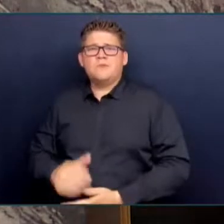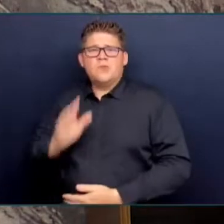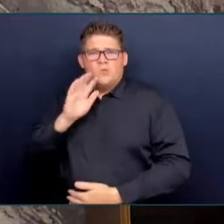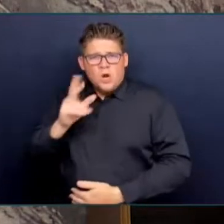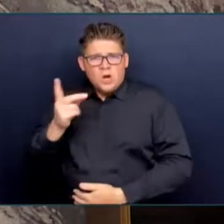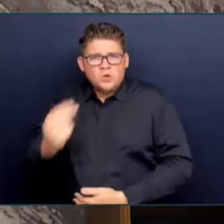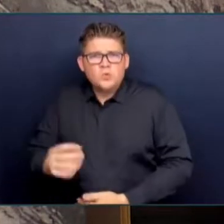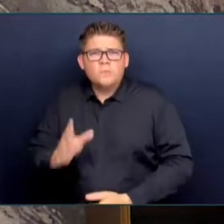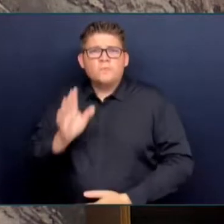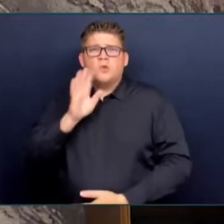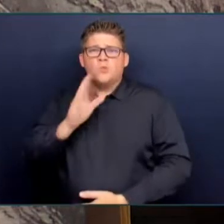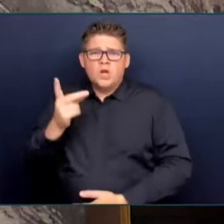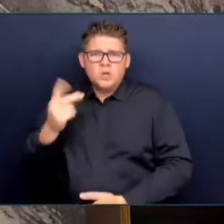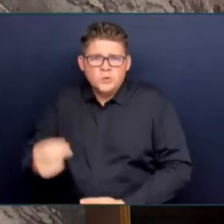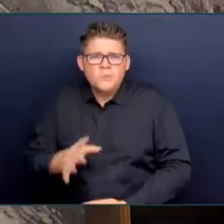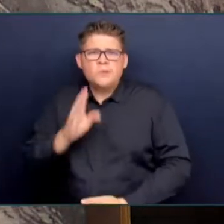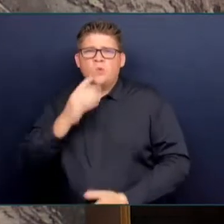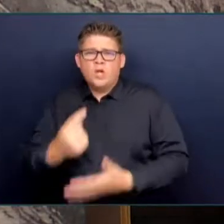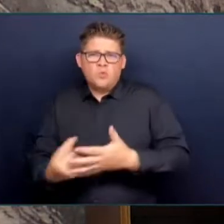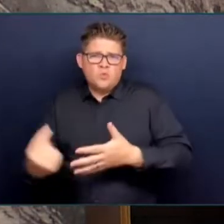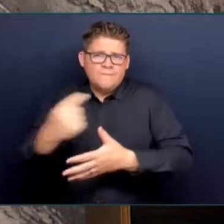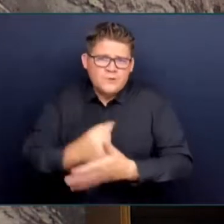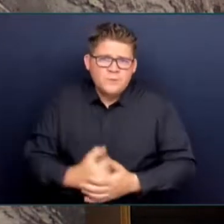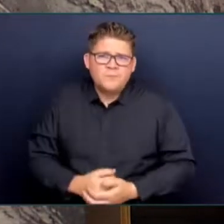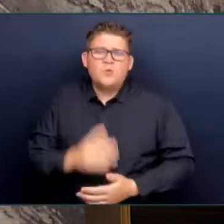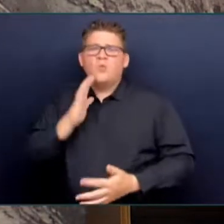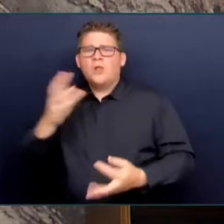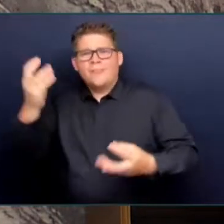we're going to have a meeting, we're going to review again.